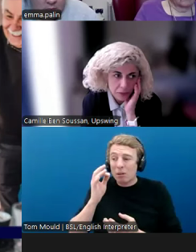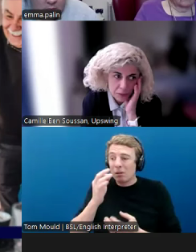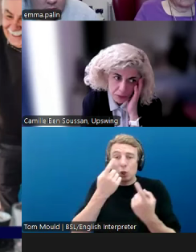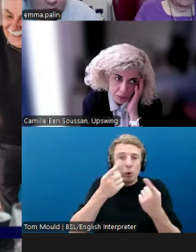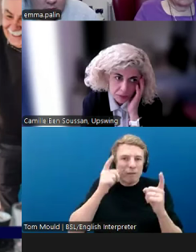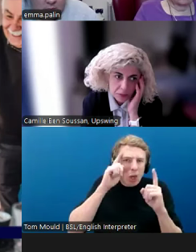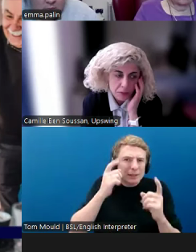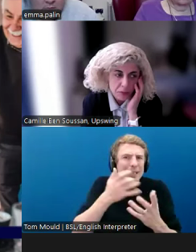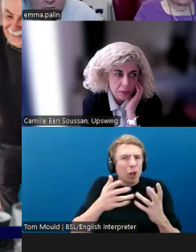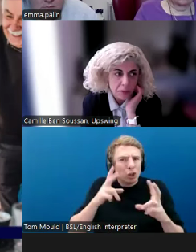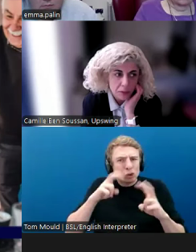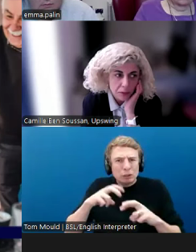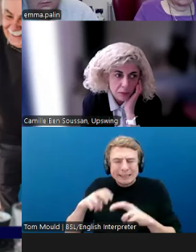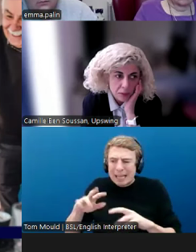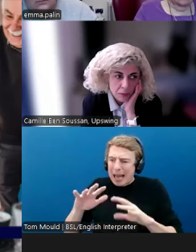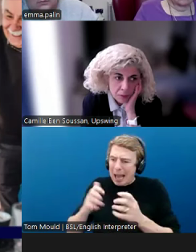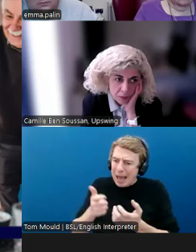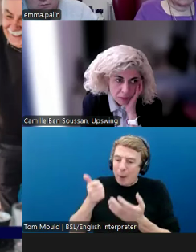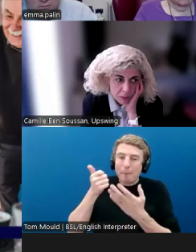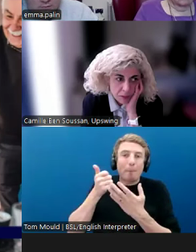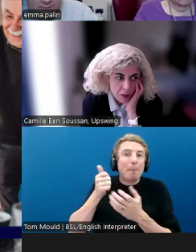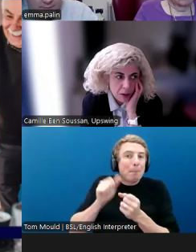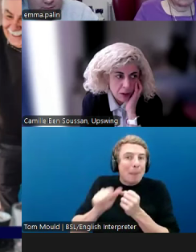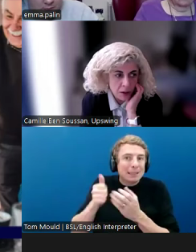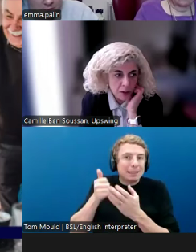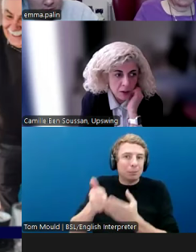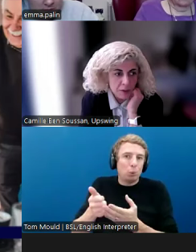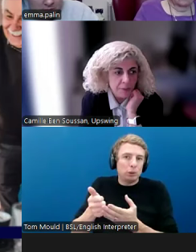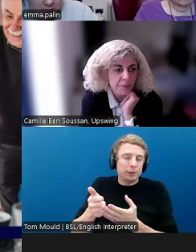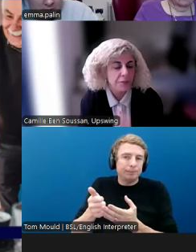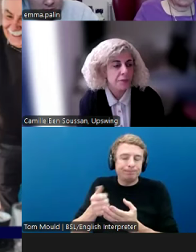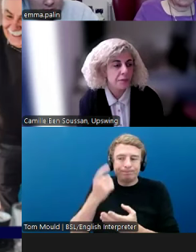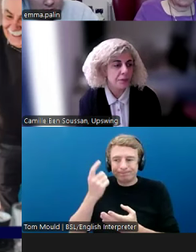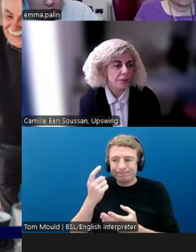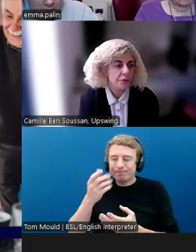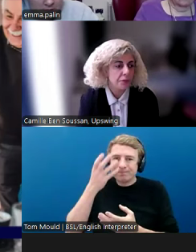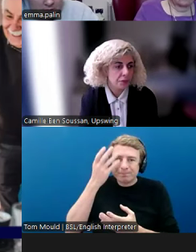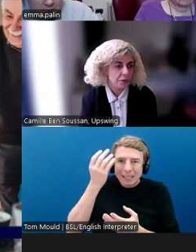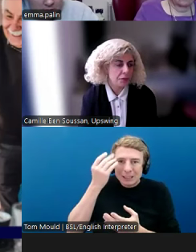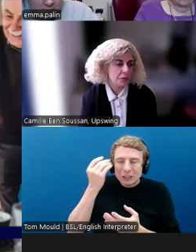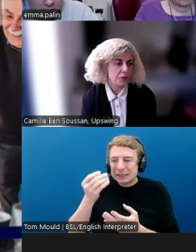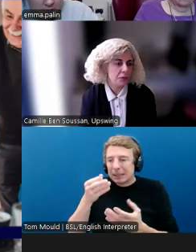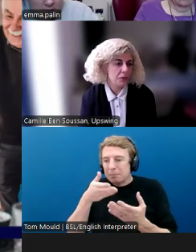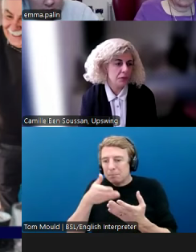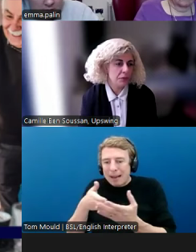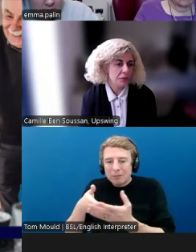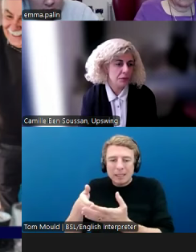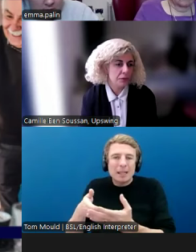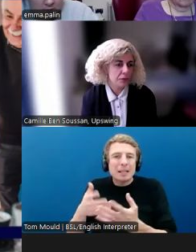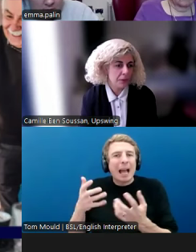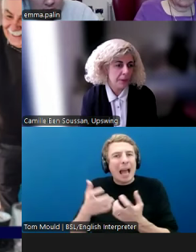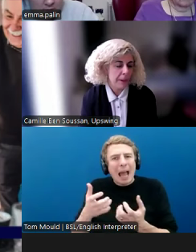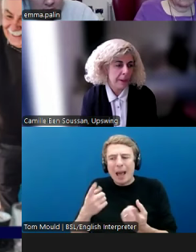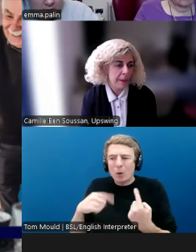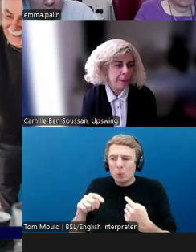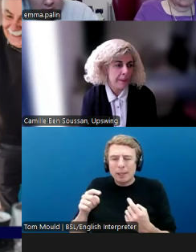researching how best we can support the sector to reduce those barriers and to have further impact that we